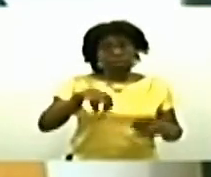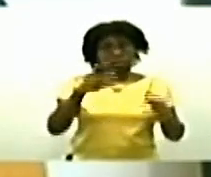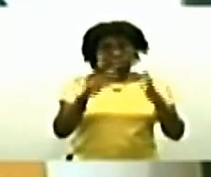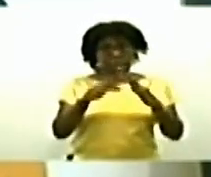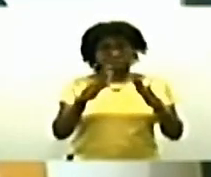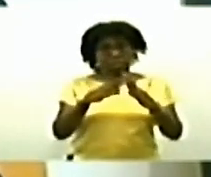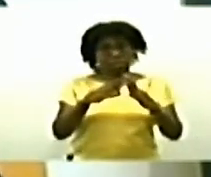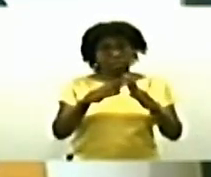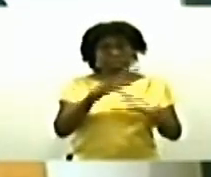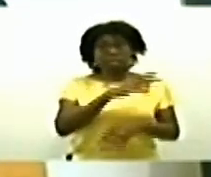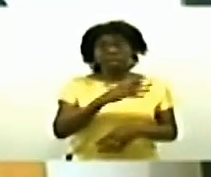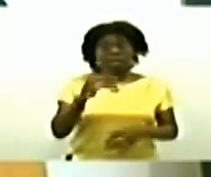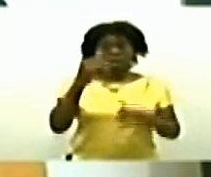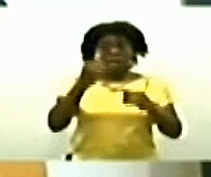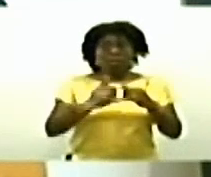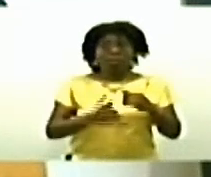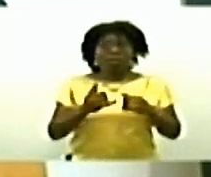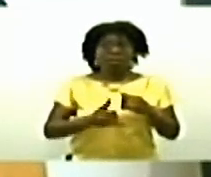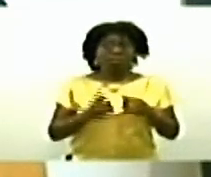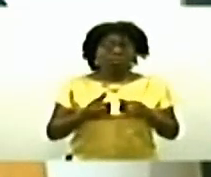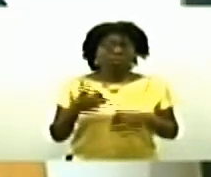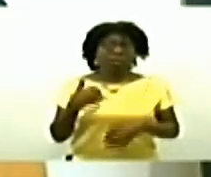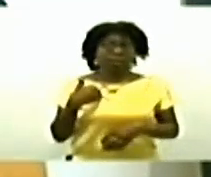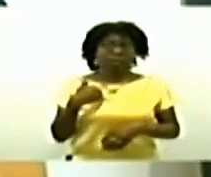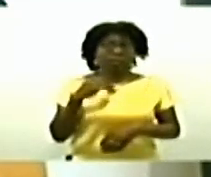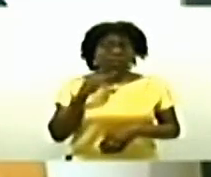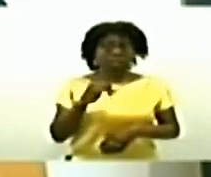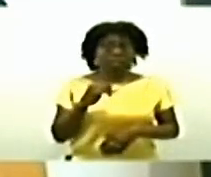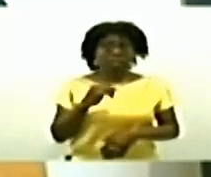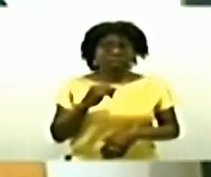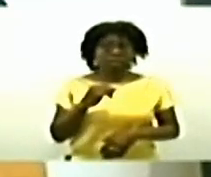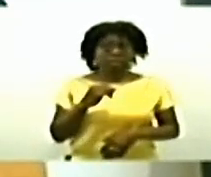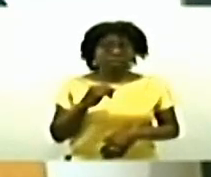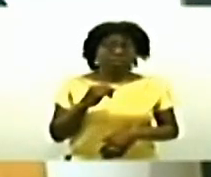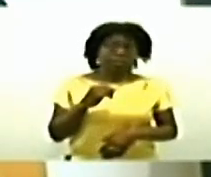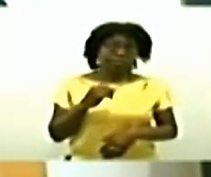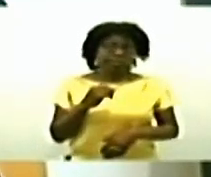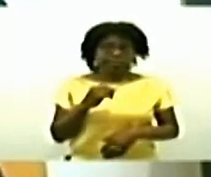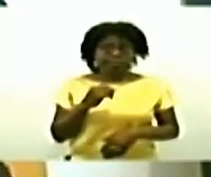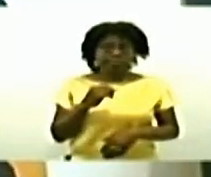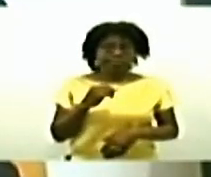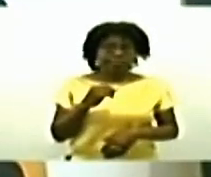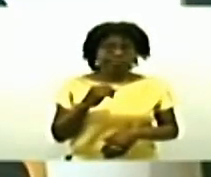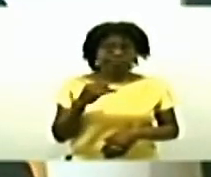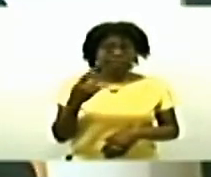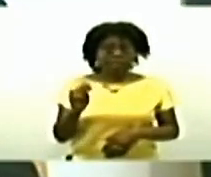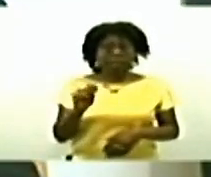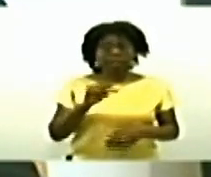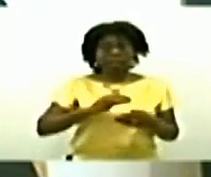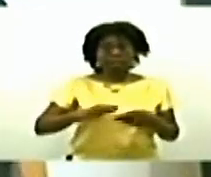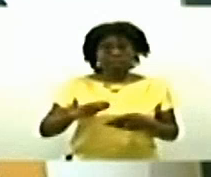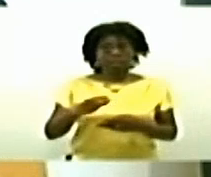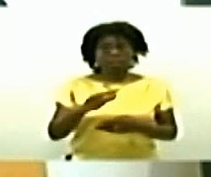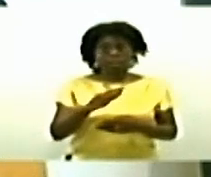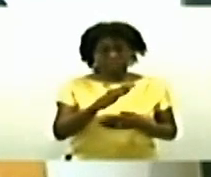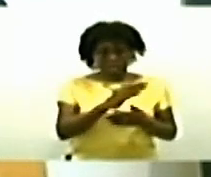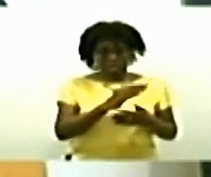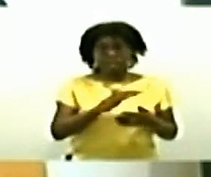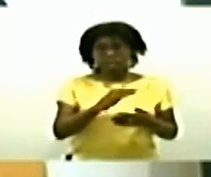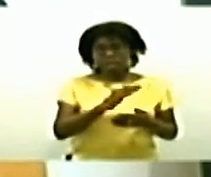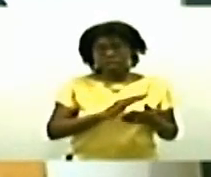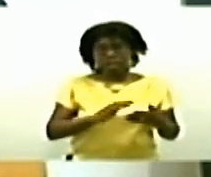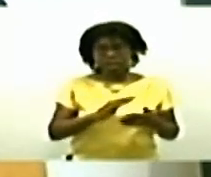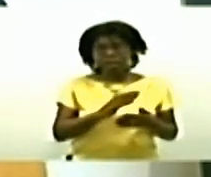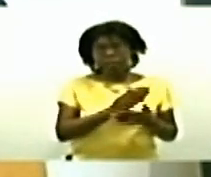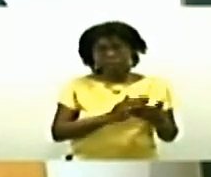have concern with is the area